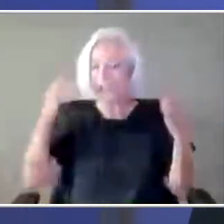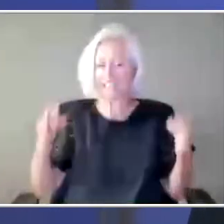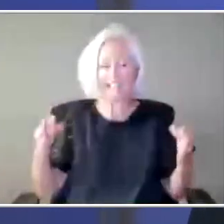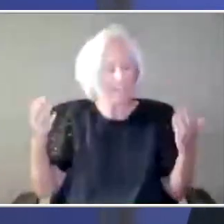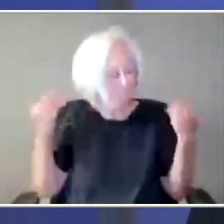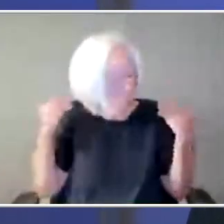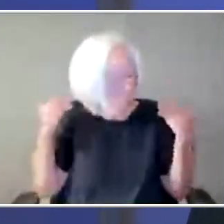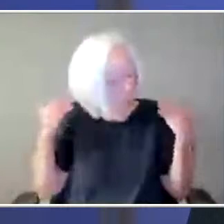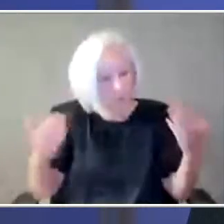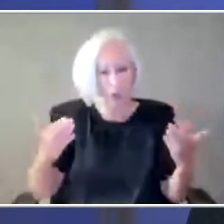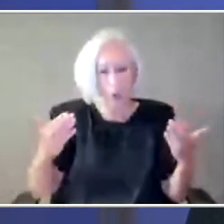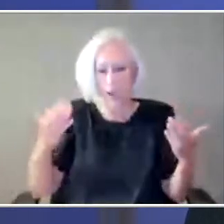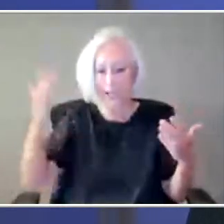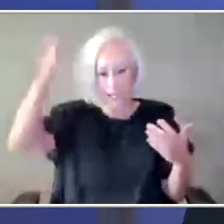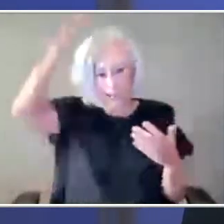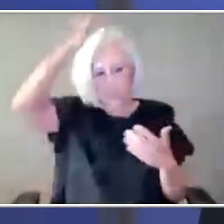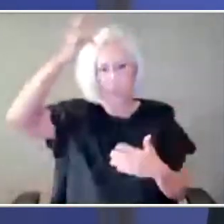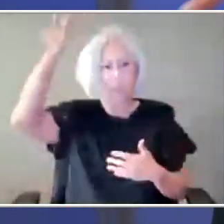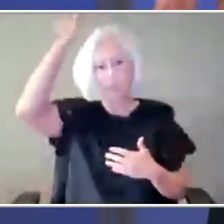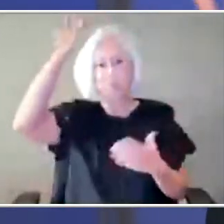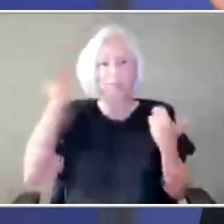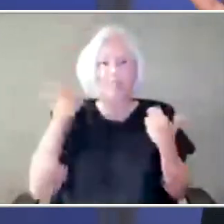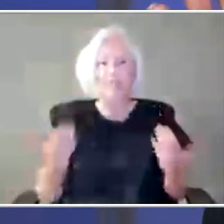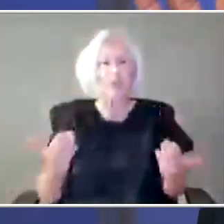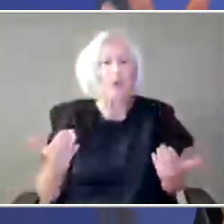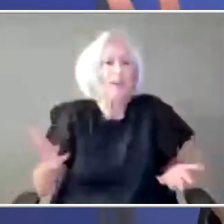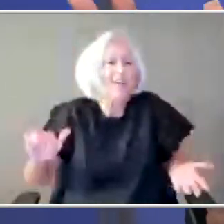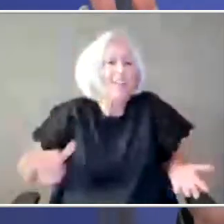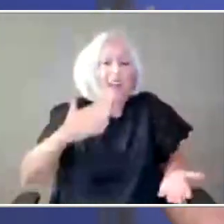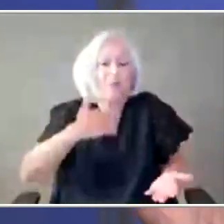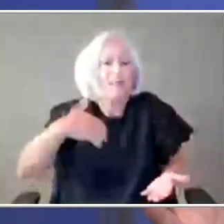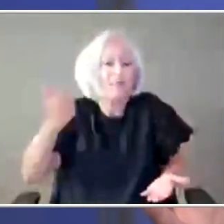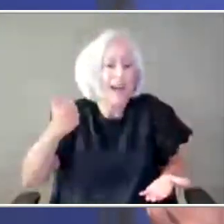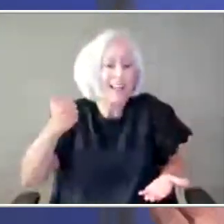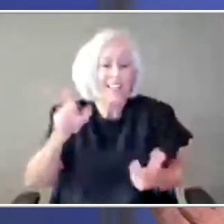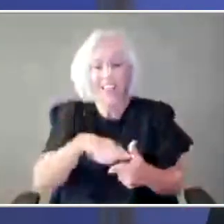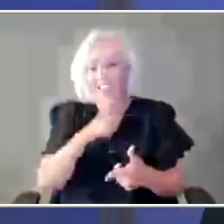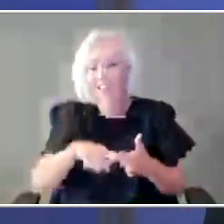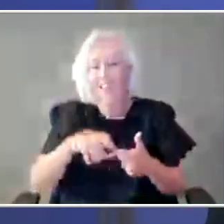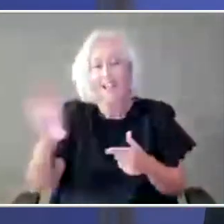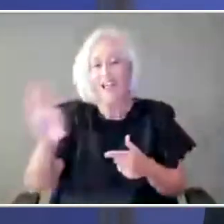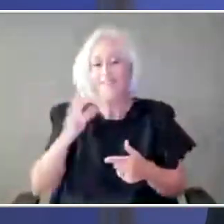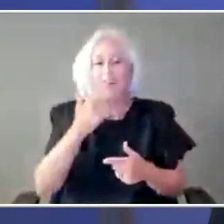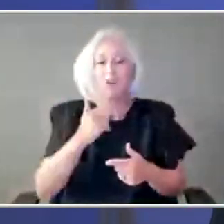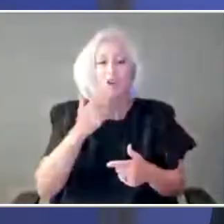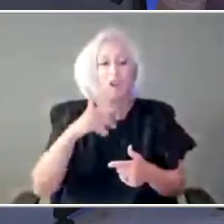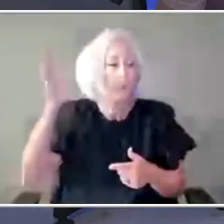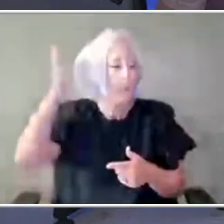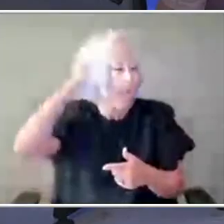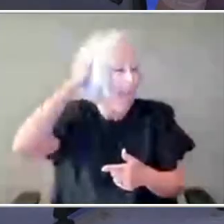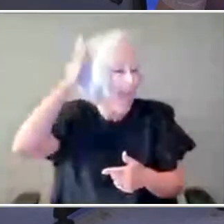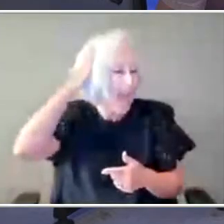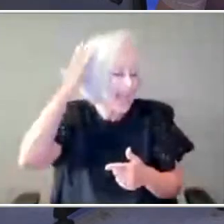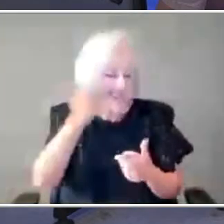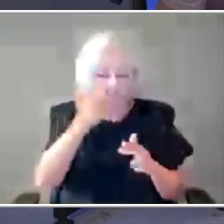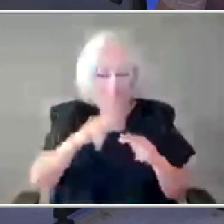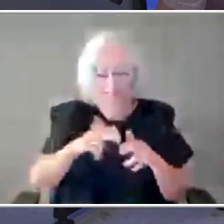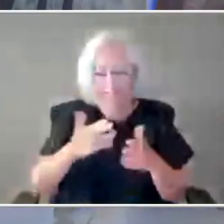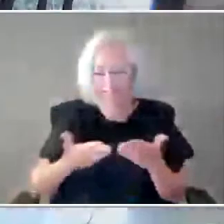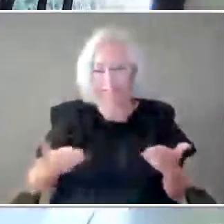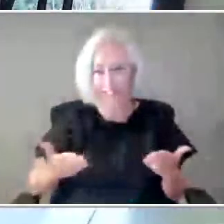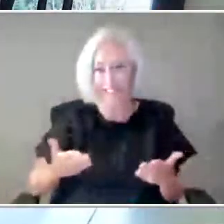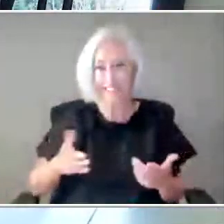was probably the best thing I ever did. Because then I was able to find some cute little hats and all kinds of fun stuff. Well, that brings me to Missy's Boutique, which is